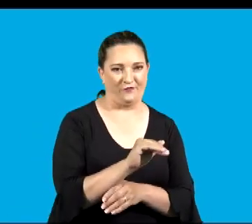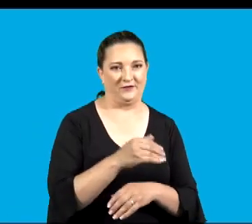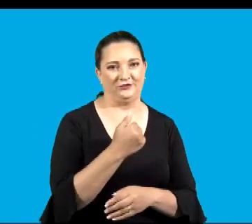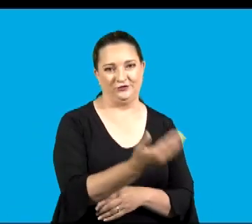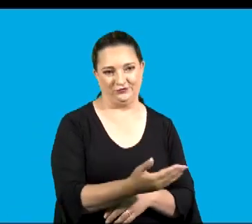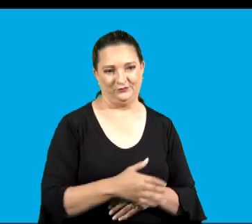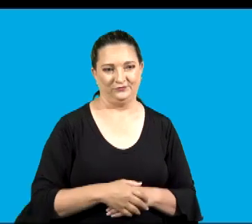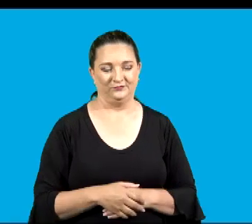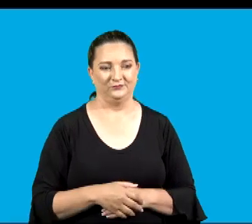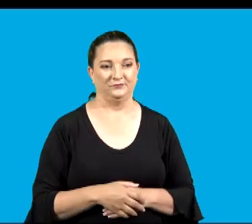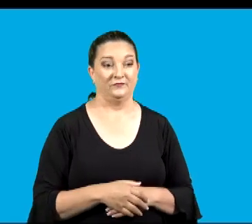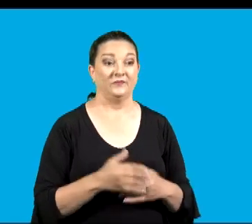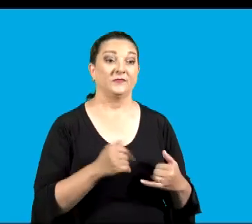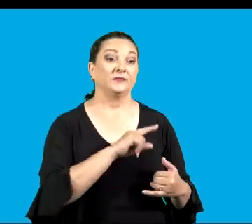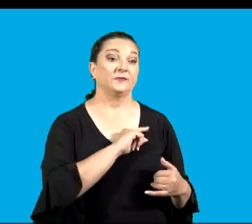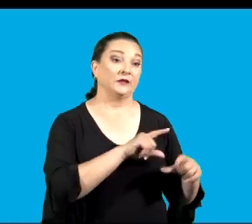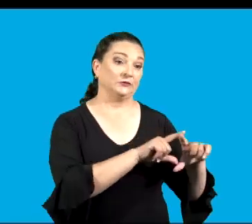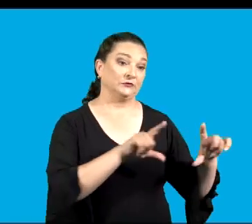say minus